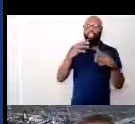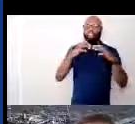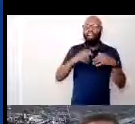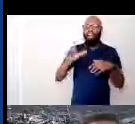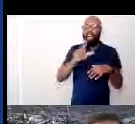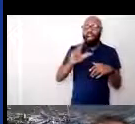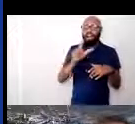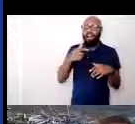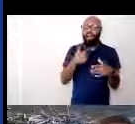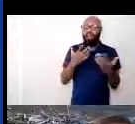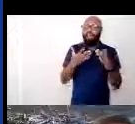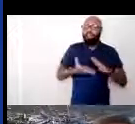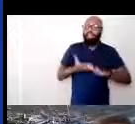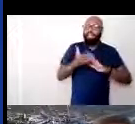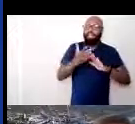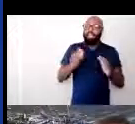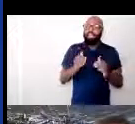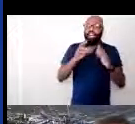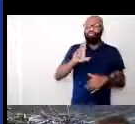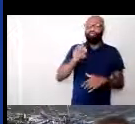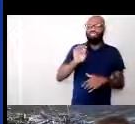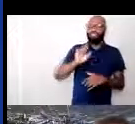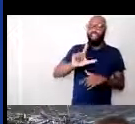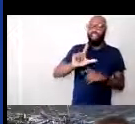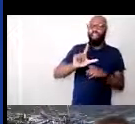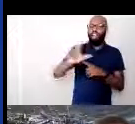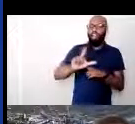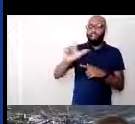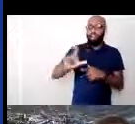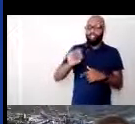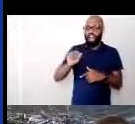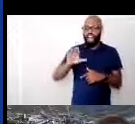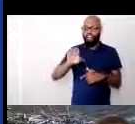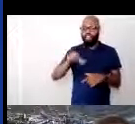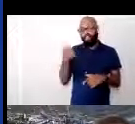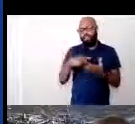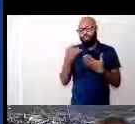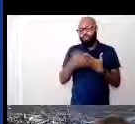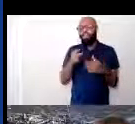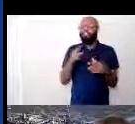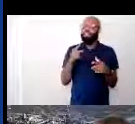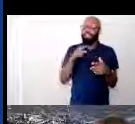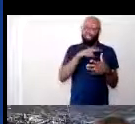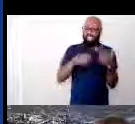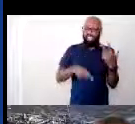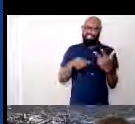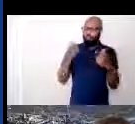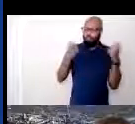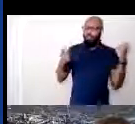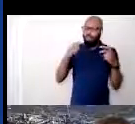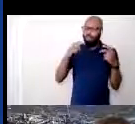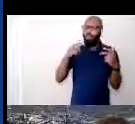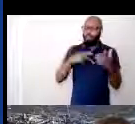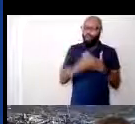probably speak to that better than I can. Is another project where, you know, these are big projects where we literally plan within the